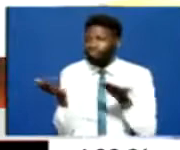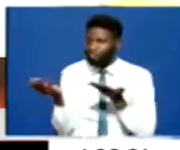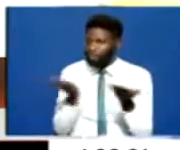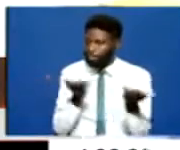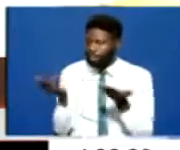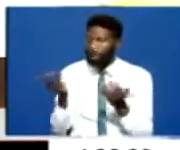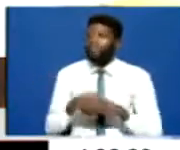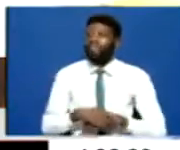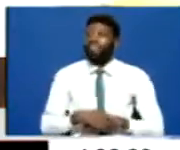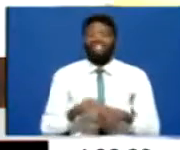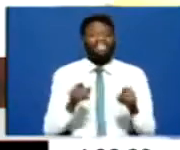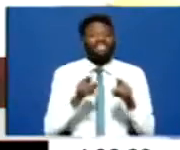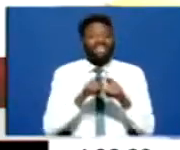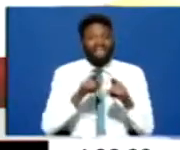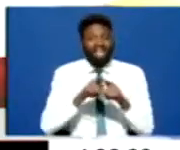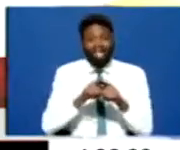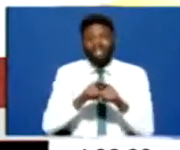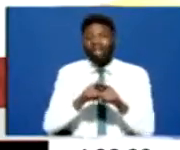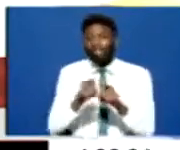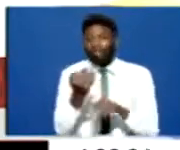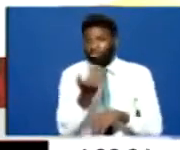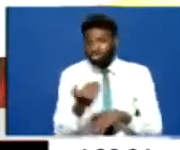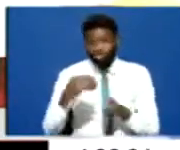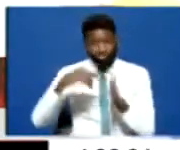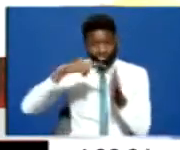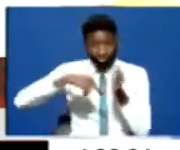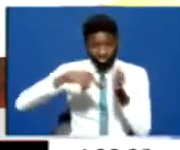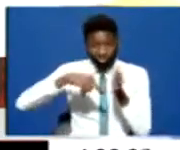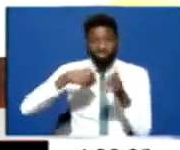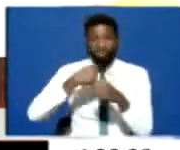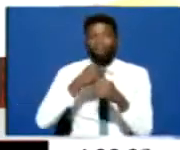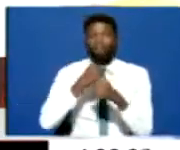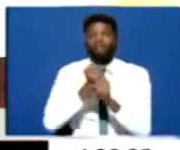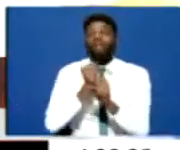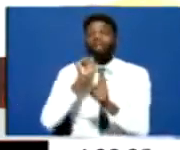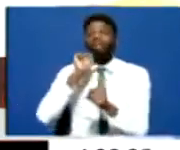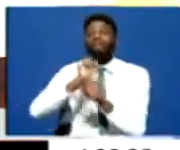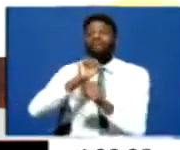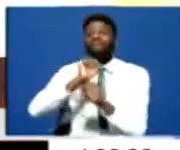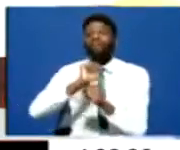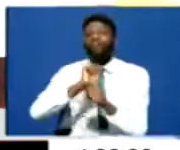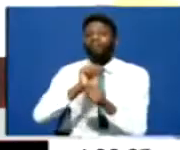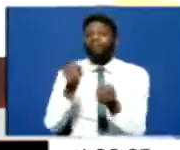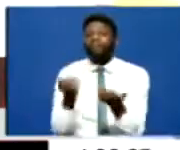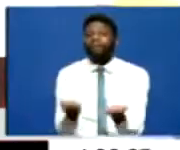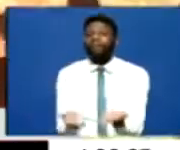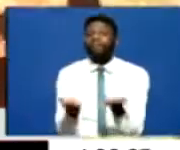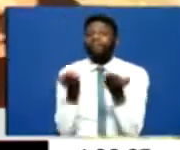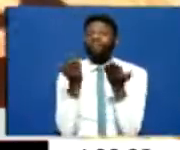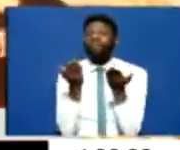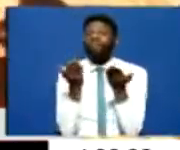has brought about good grades. The performance has been realized